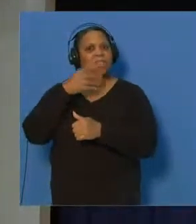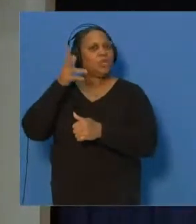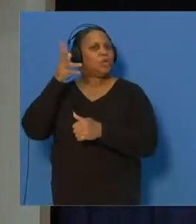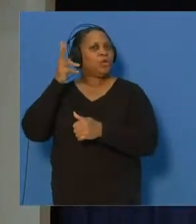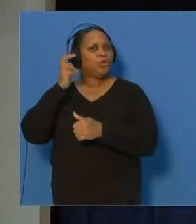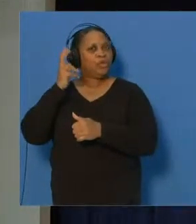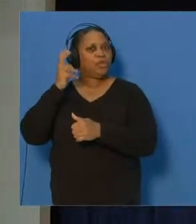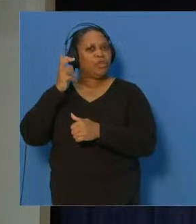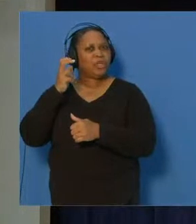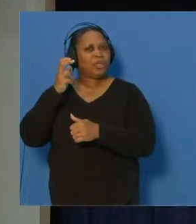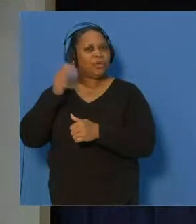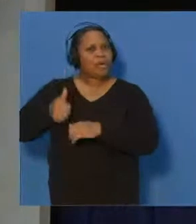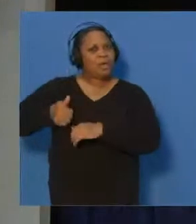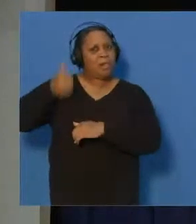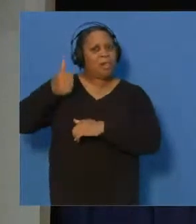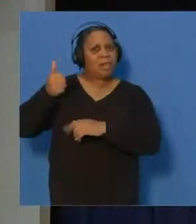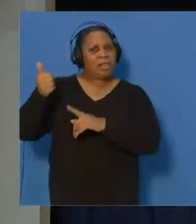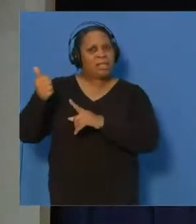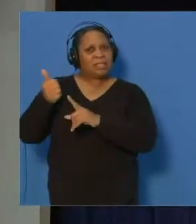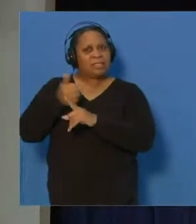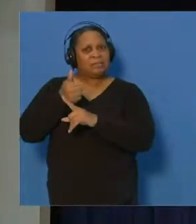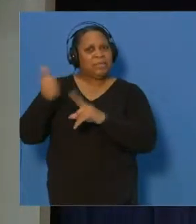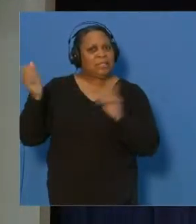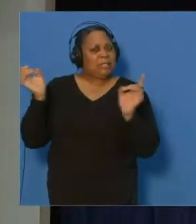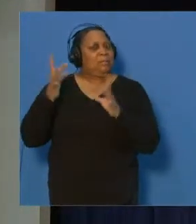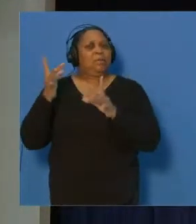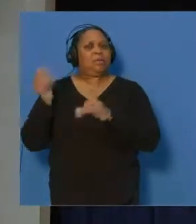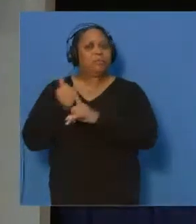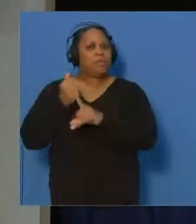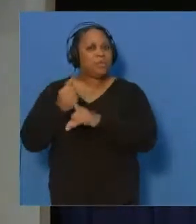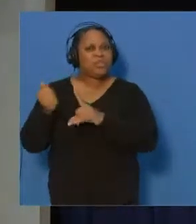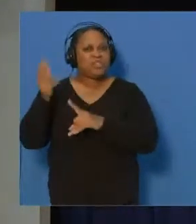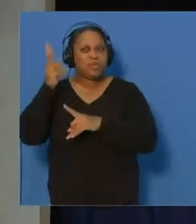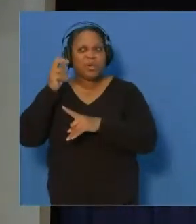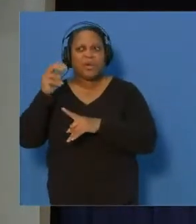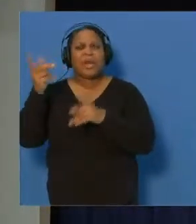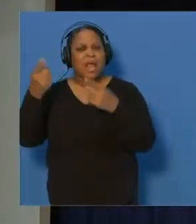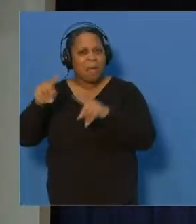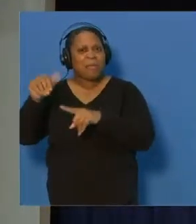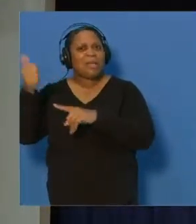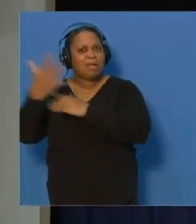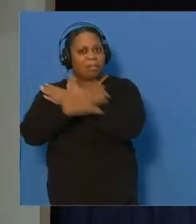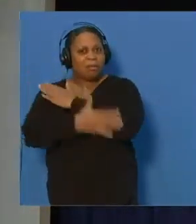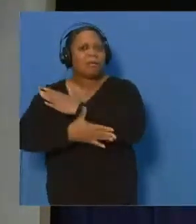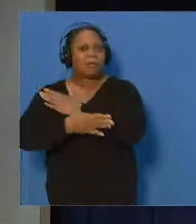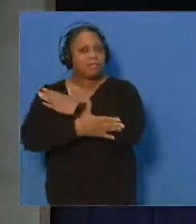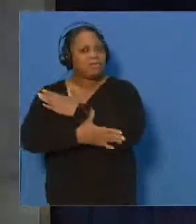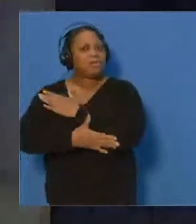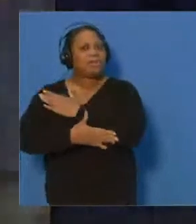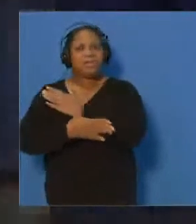of a spike in domestic abuse? Can you speak of that? We've heard of that happening in other countries. What